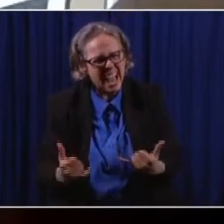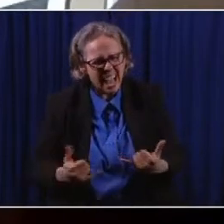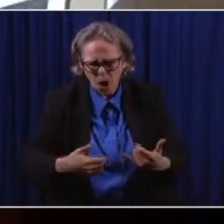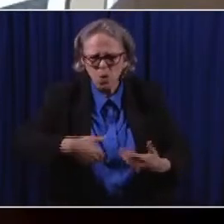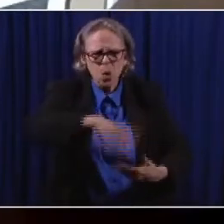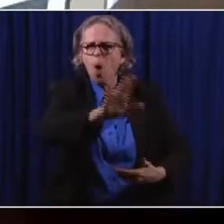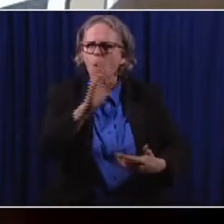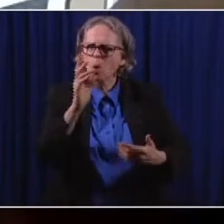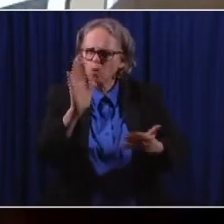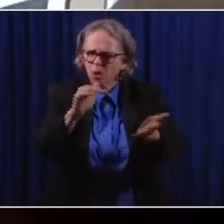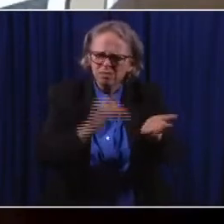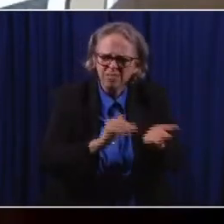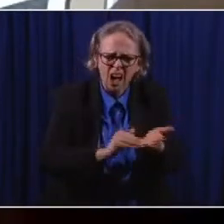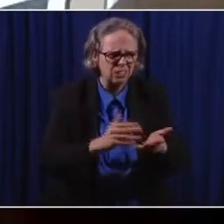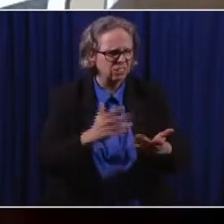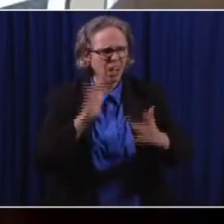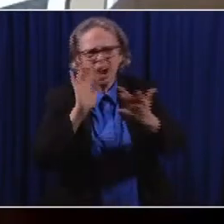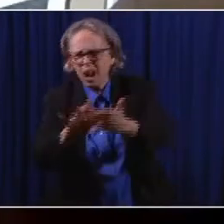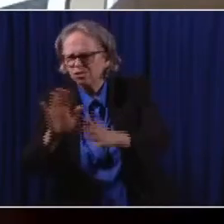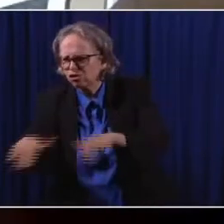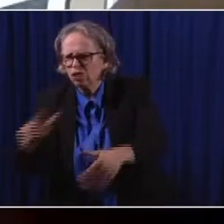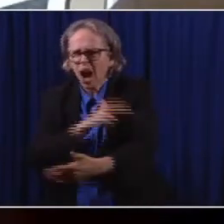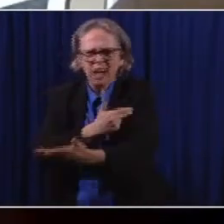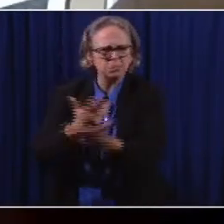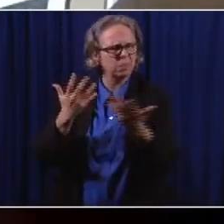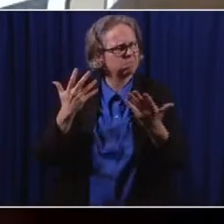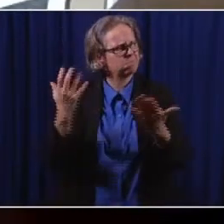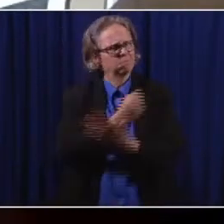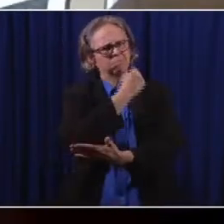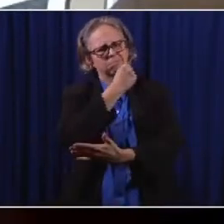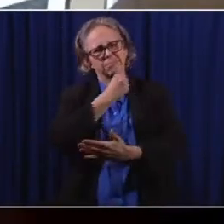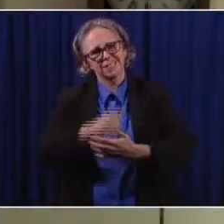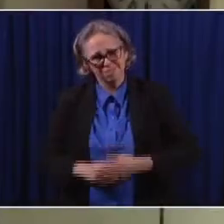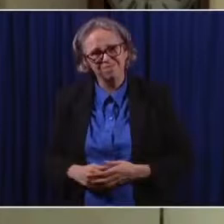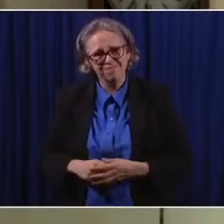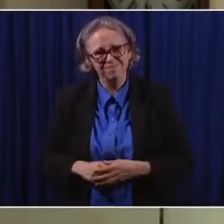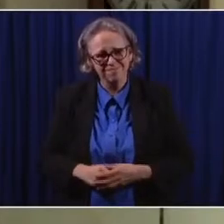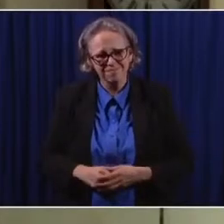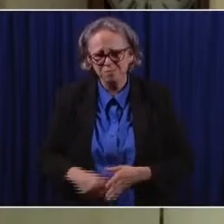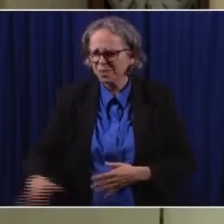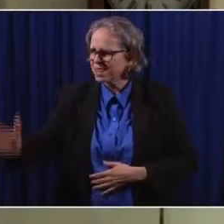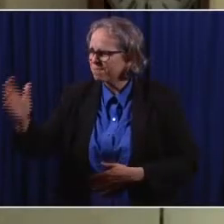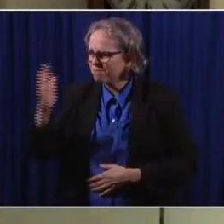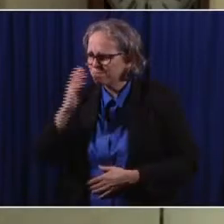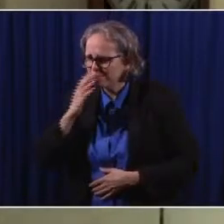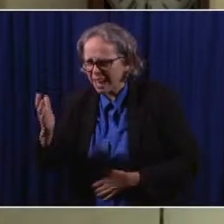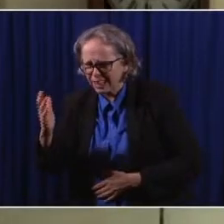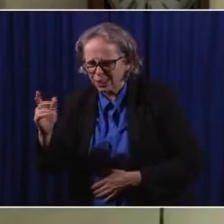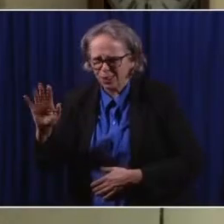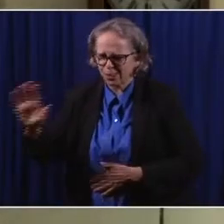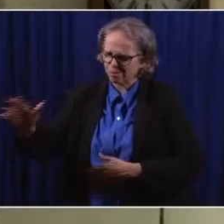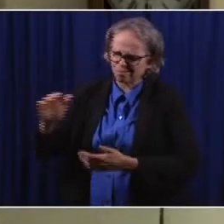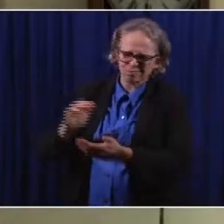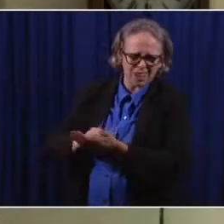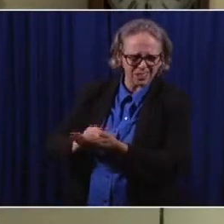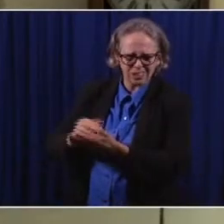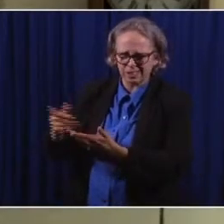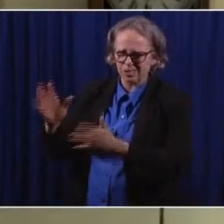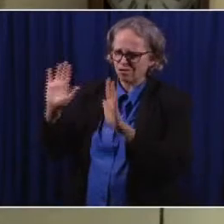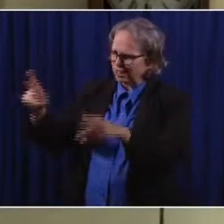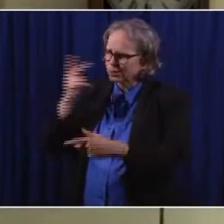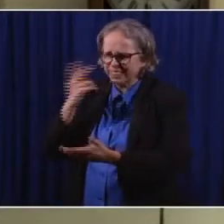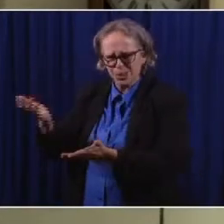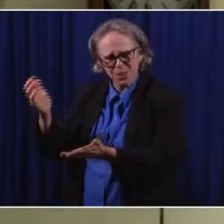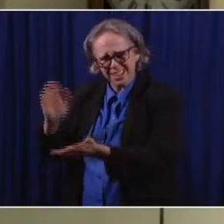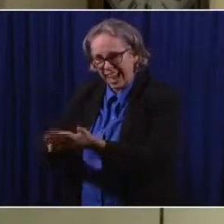shot. Doctor, thanks for joining us again, and we hope to bring you back if you're willing to in the future.